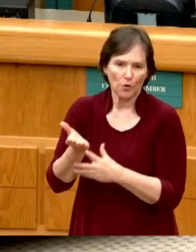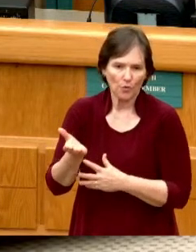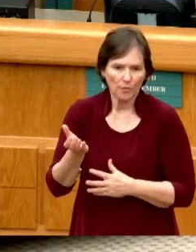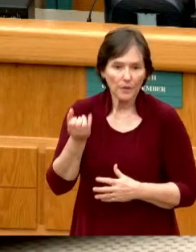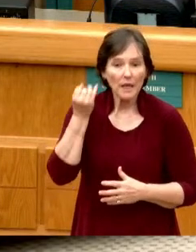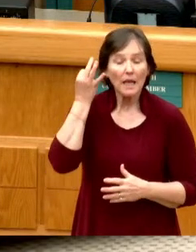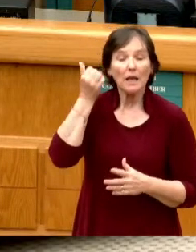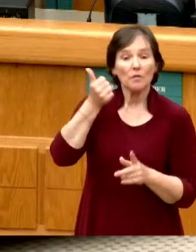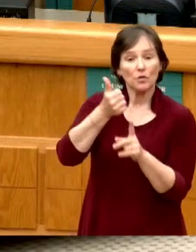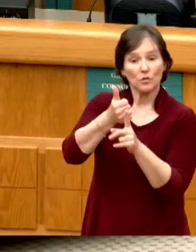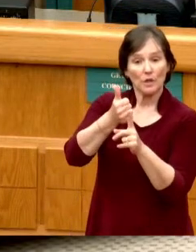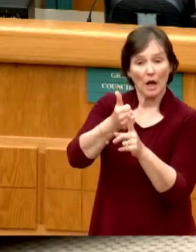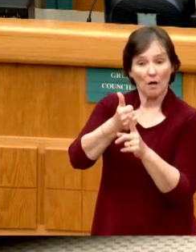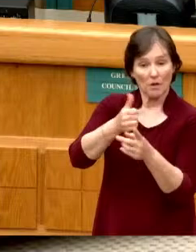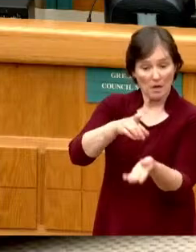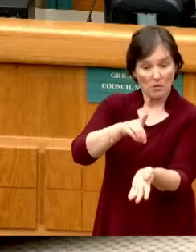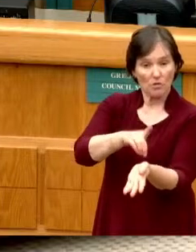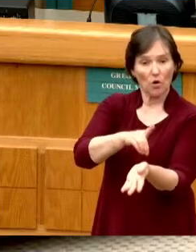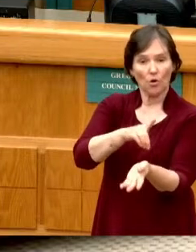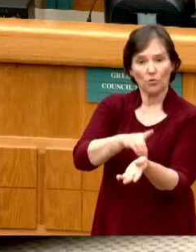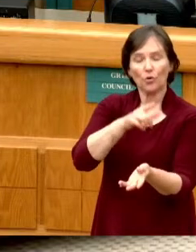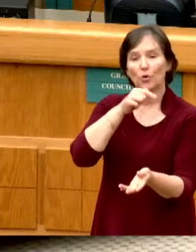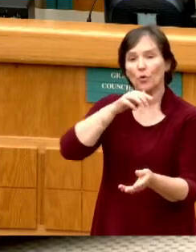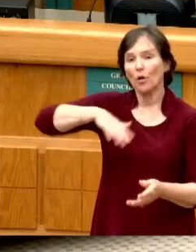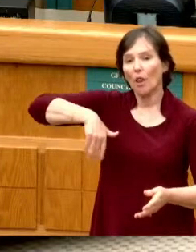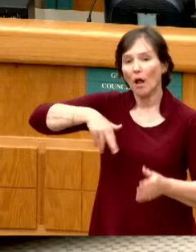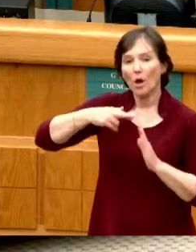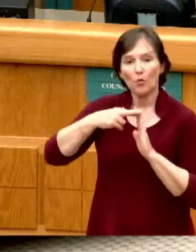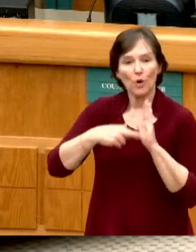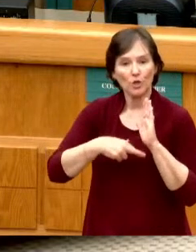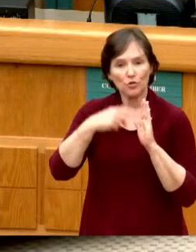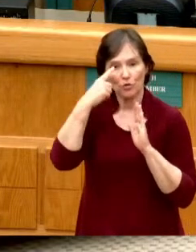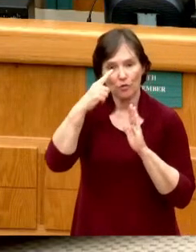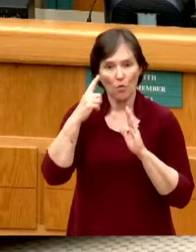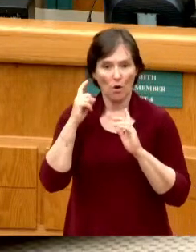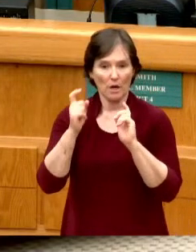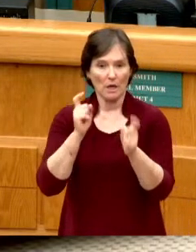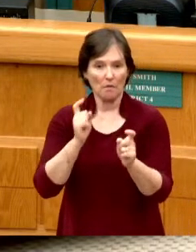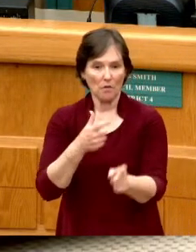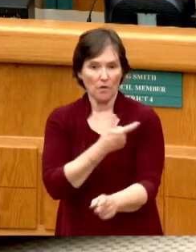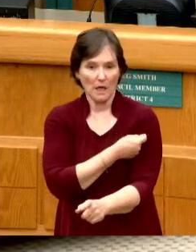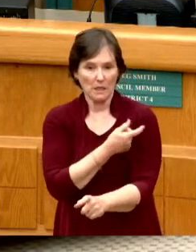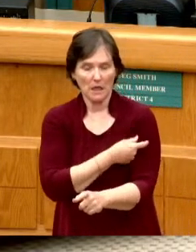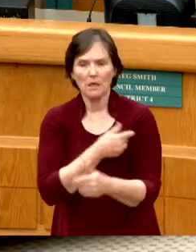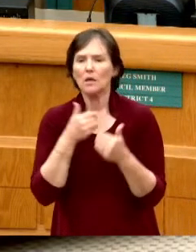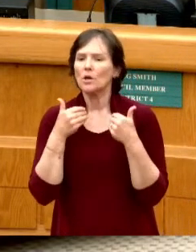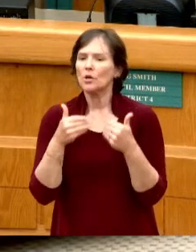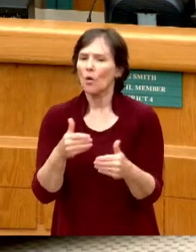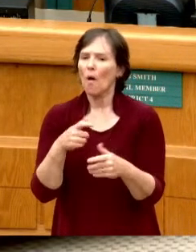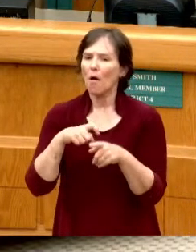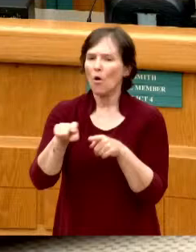vaccine distributor, you can call DSHS at the provider hotline,